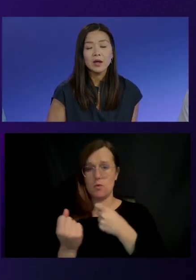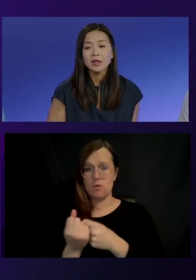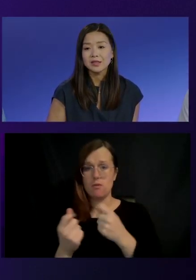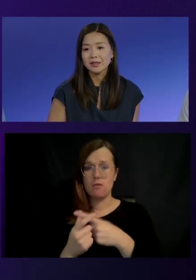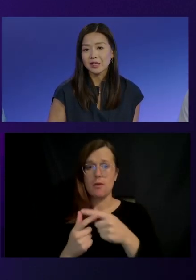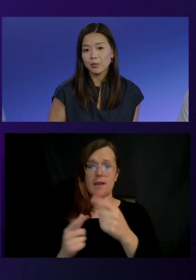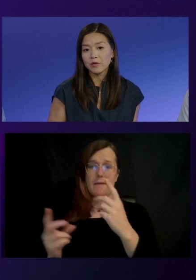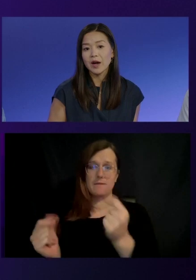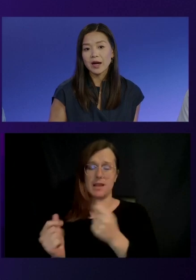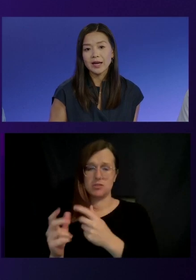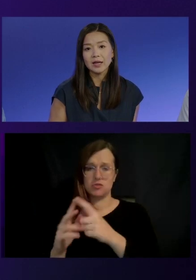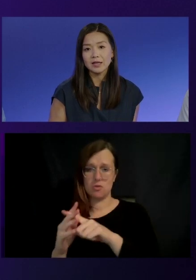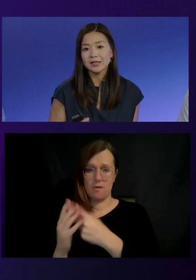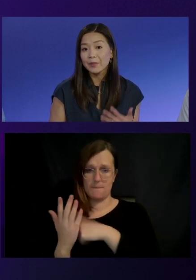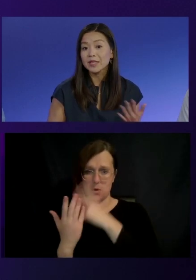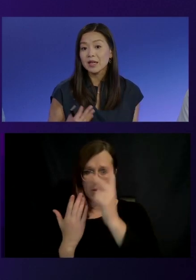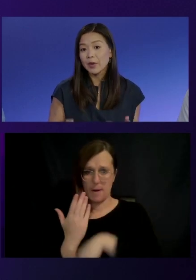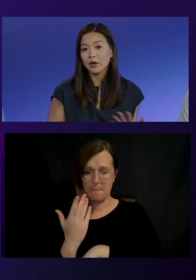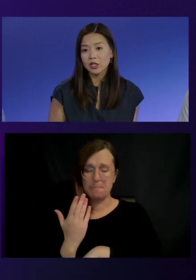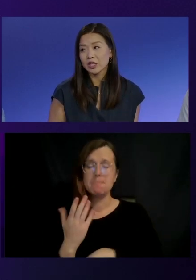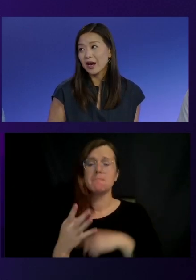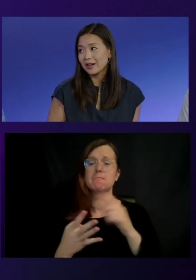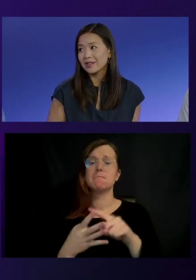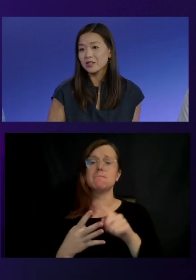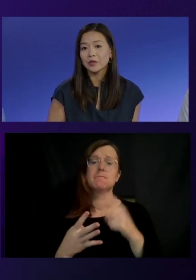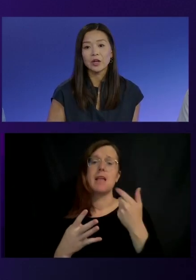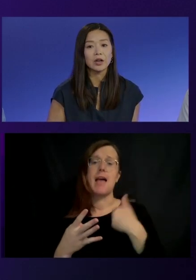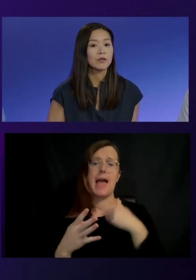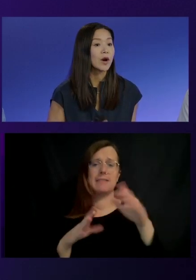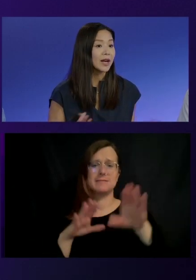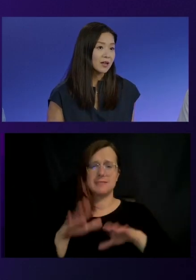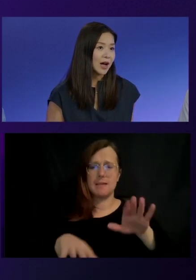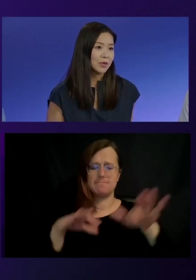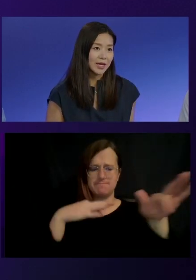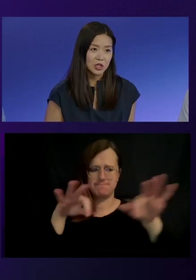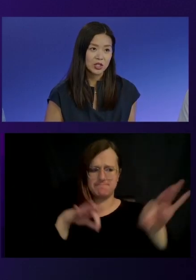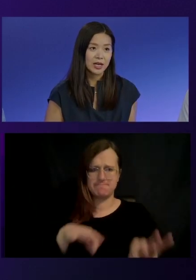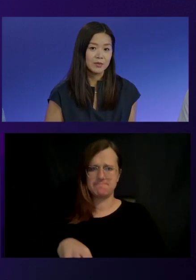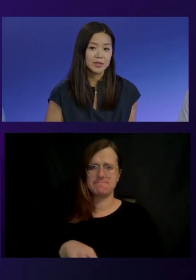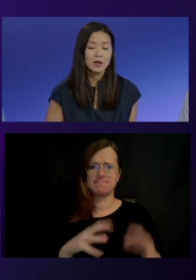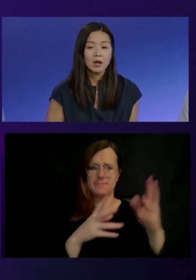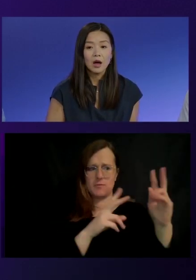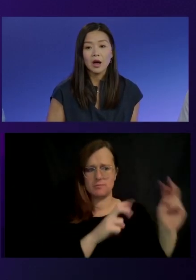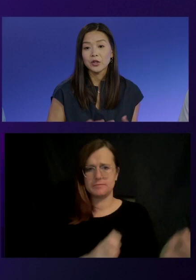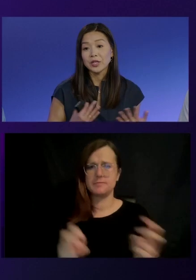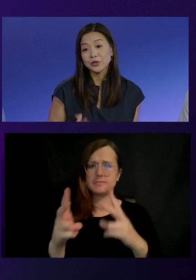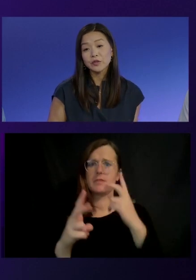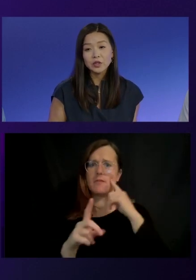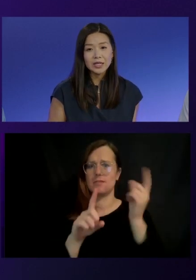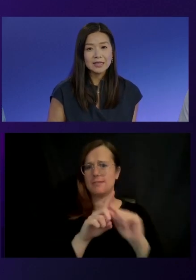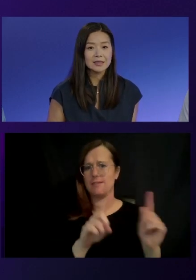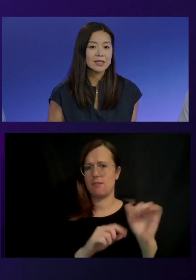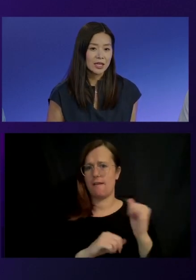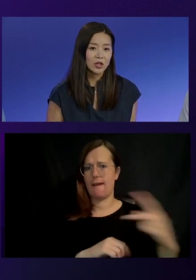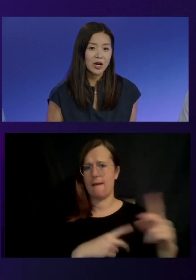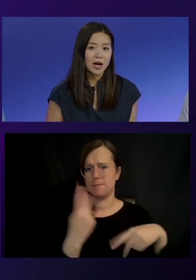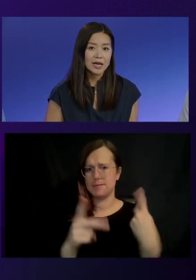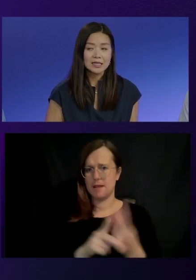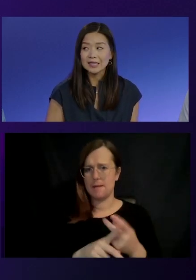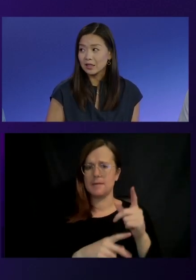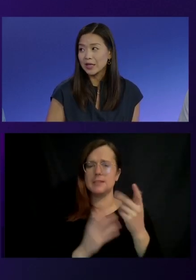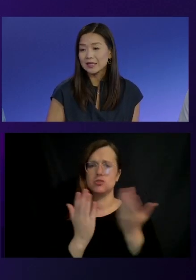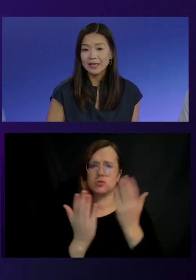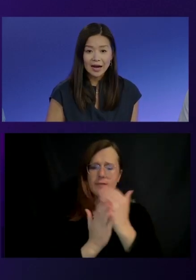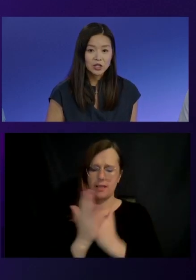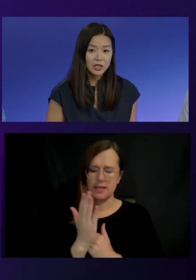program. This is going to provide step-by-step migration guidance for a variety of application types, including serverless,